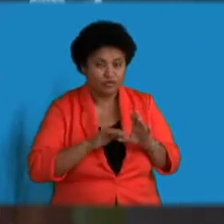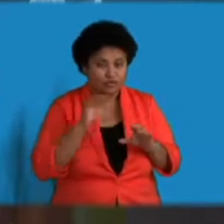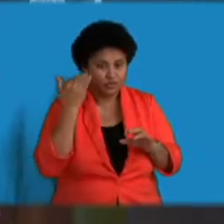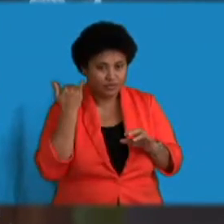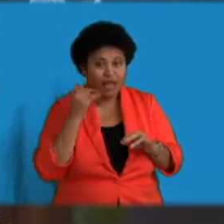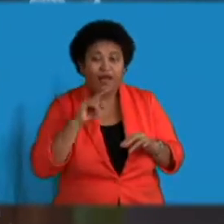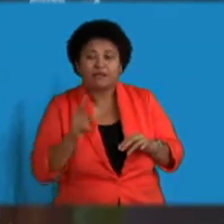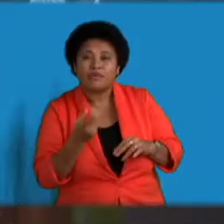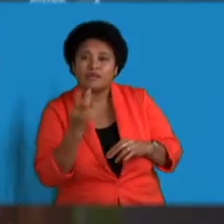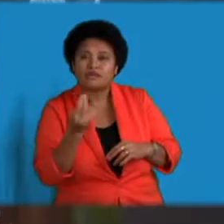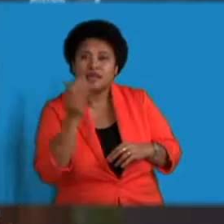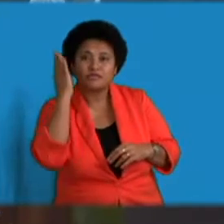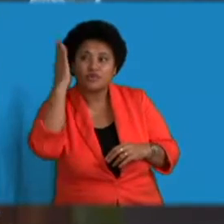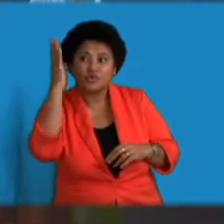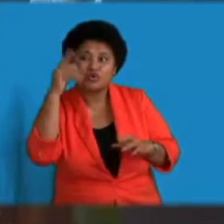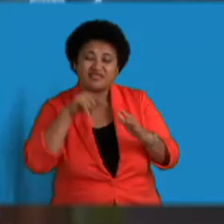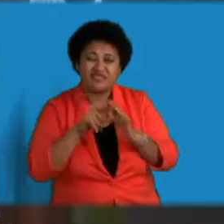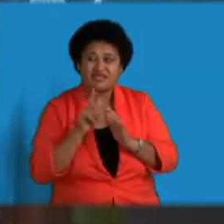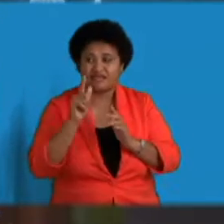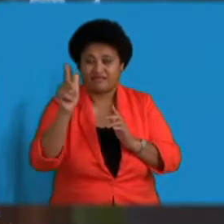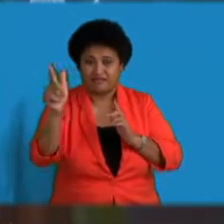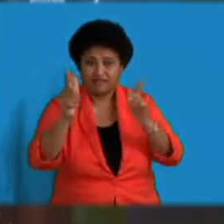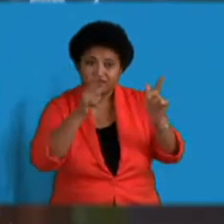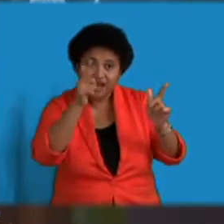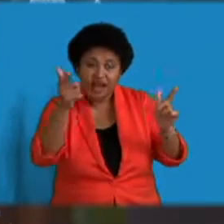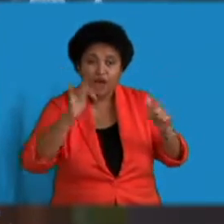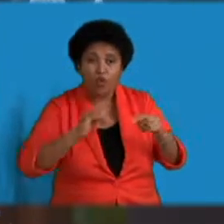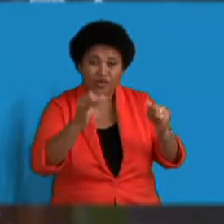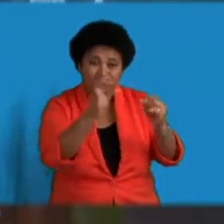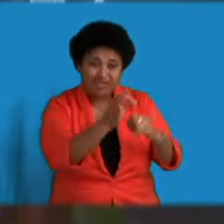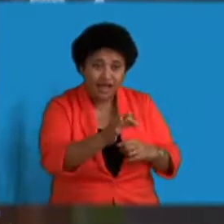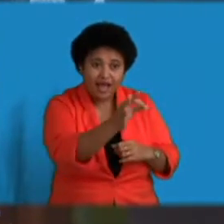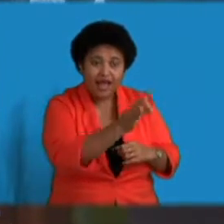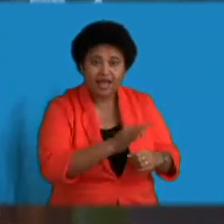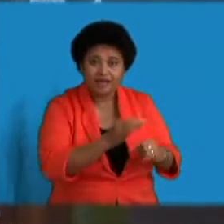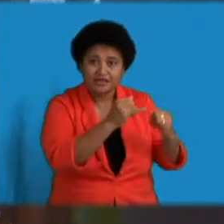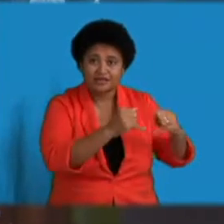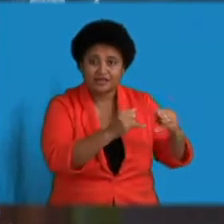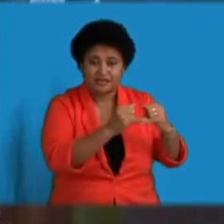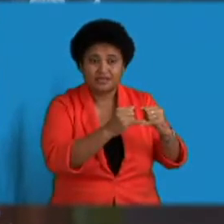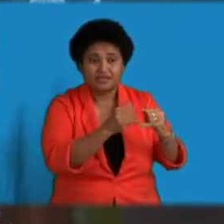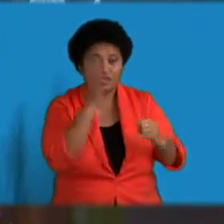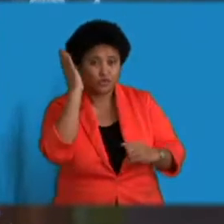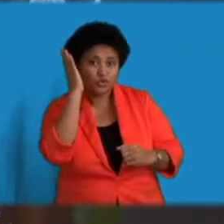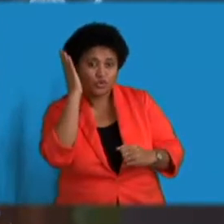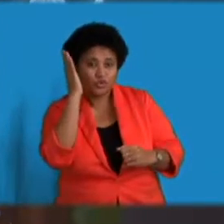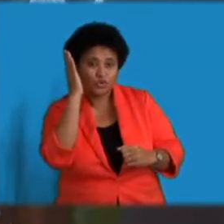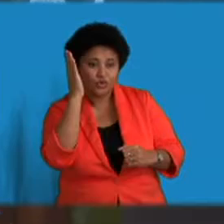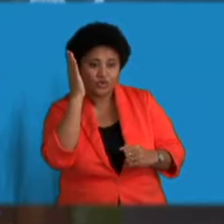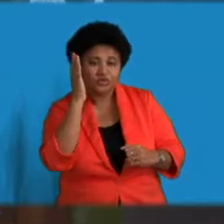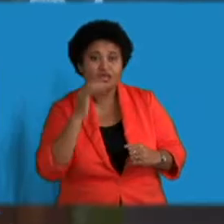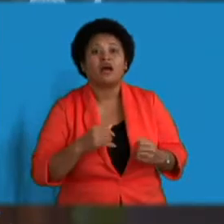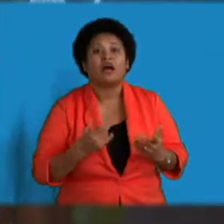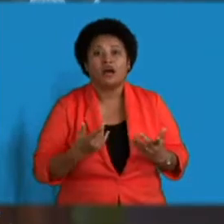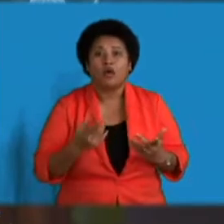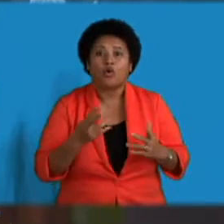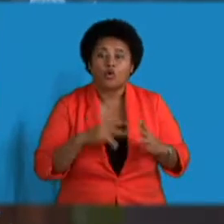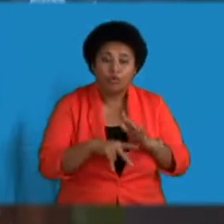deep interior and the maritime division, particularly primary schools, Madam Speaker, they don't have a computer